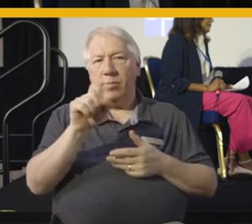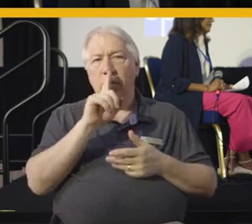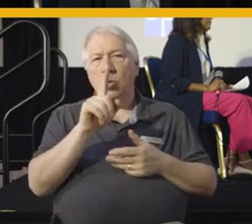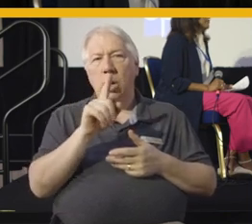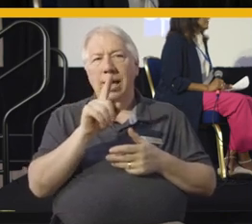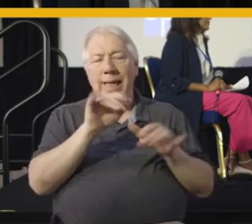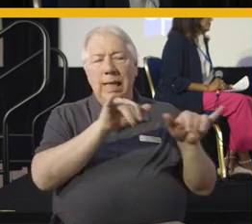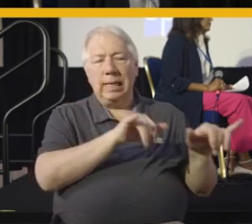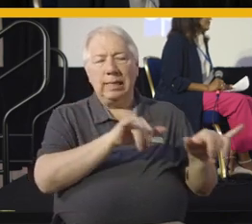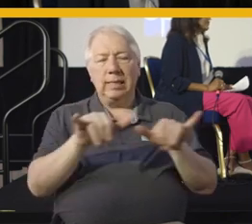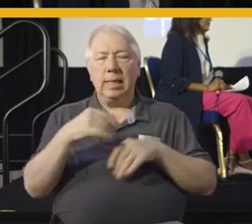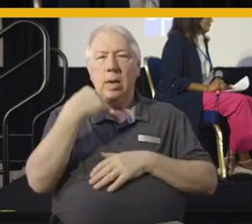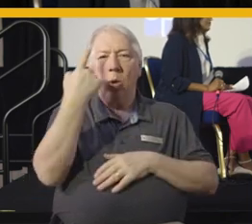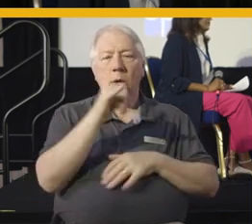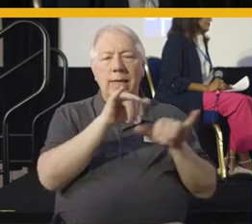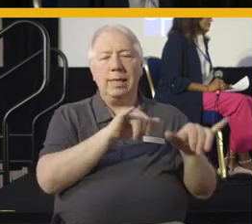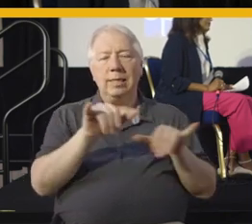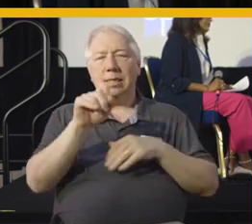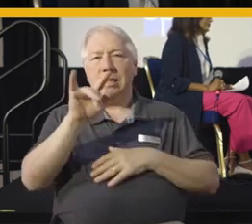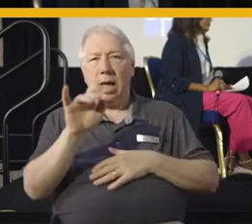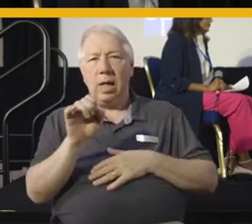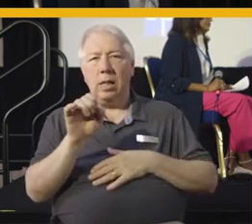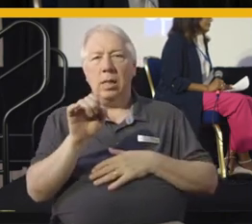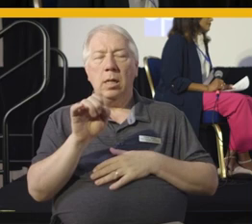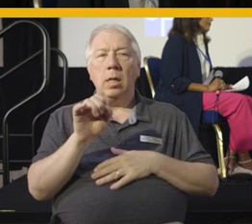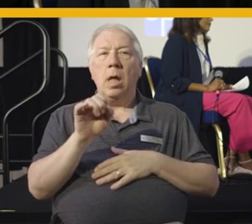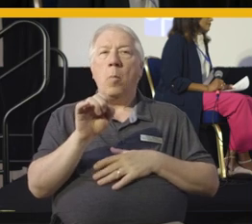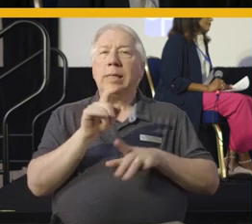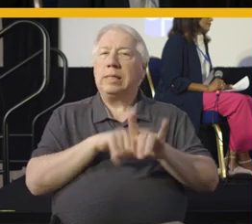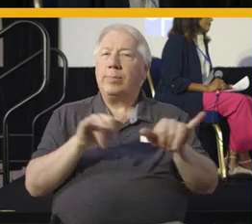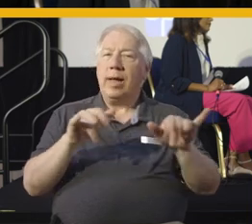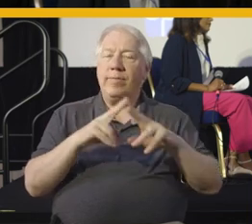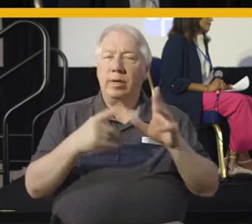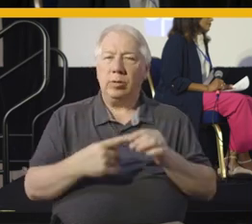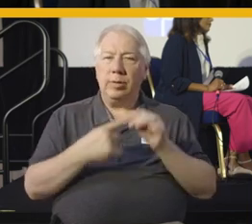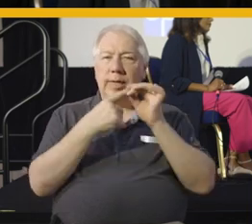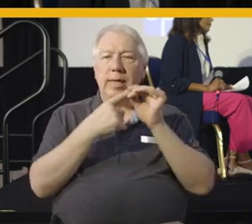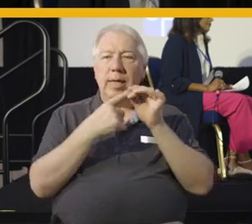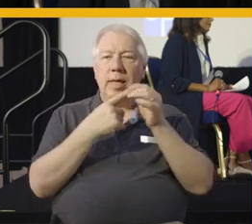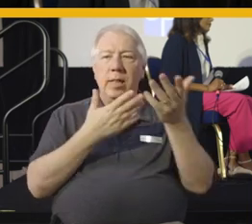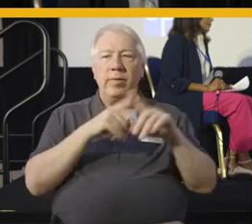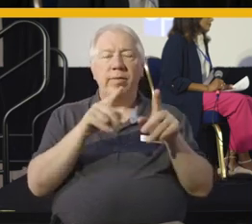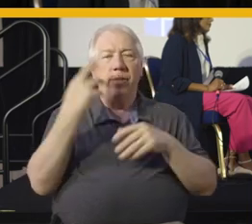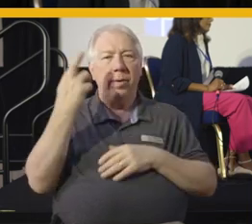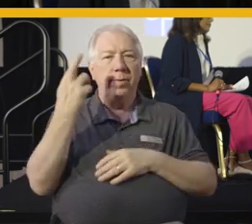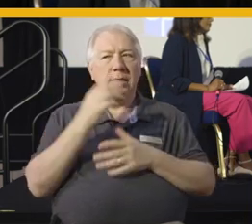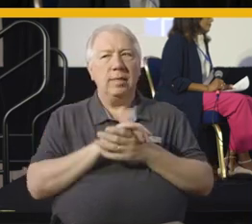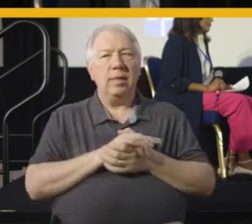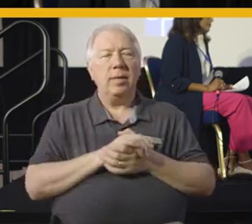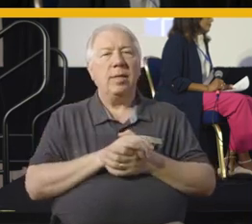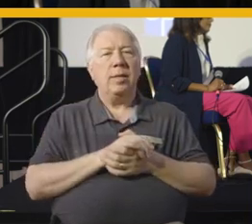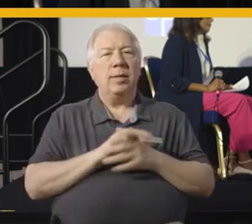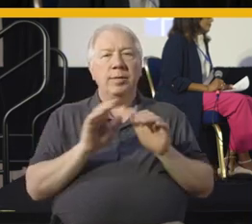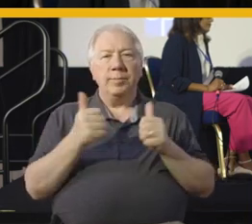consistent look and a consistent style, but that they also were very unique and served different purposes. So